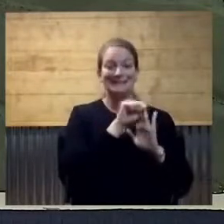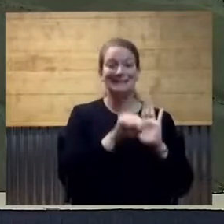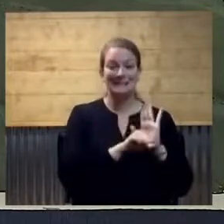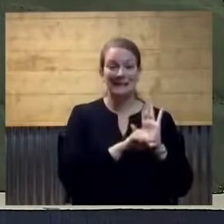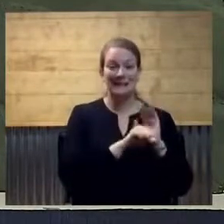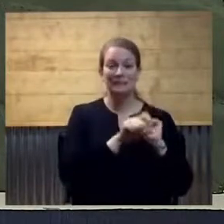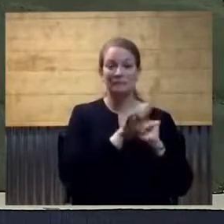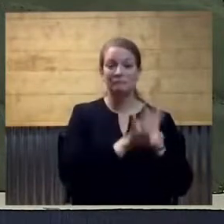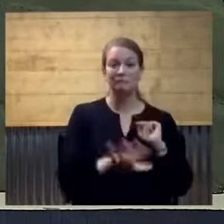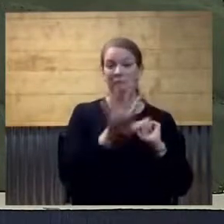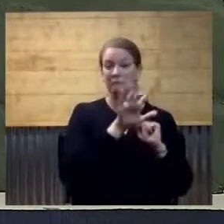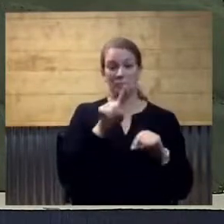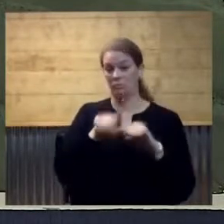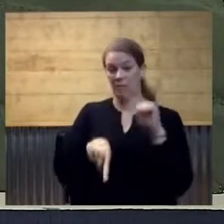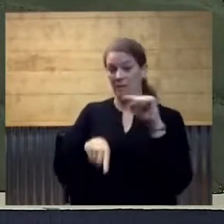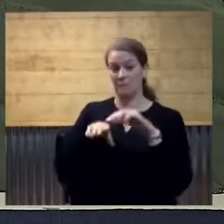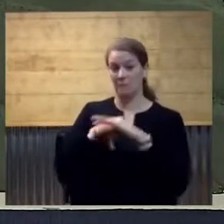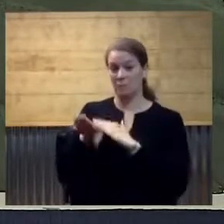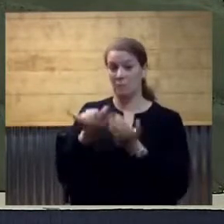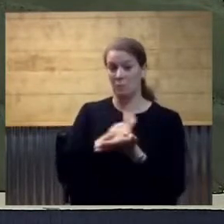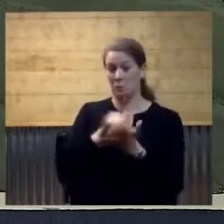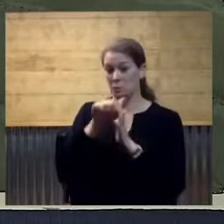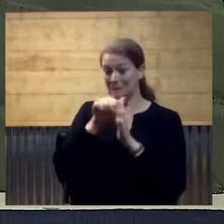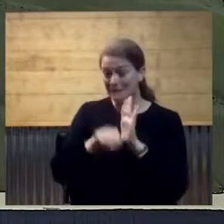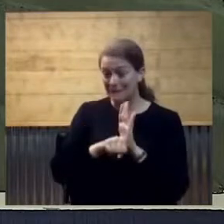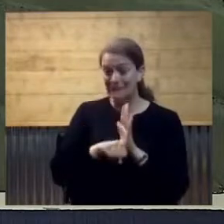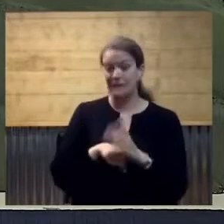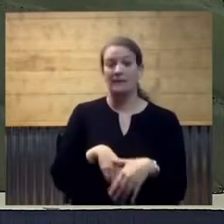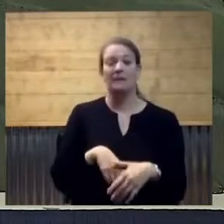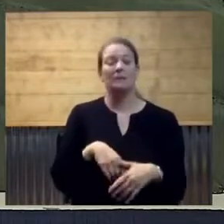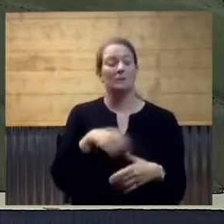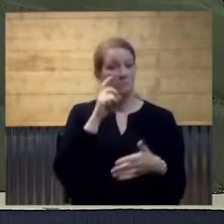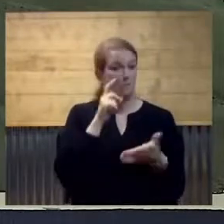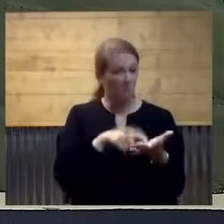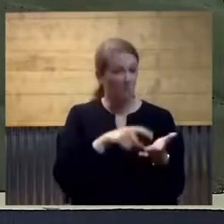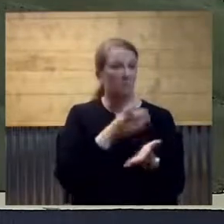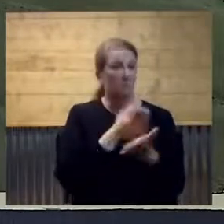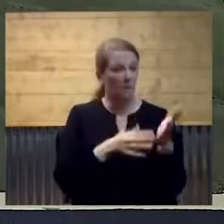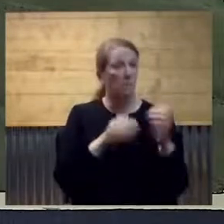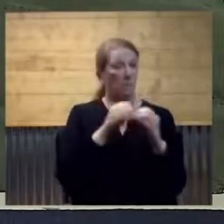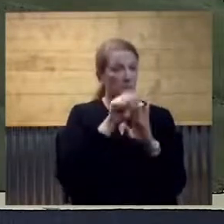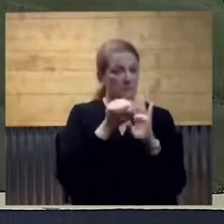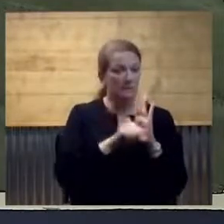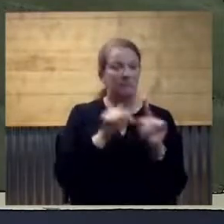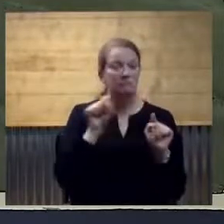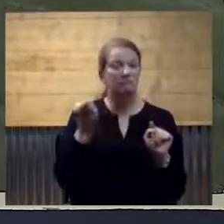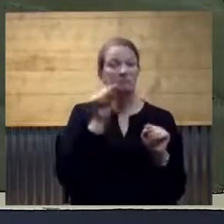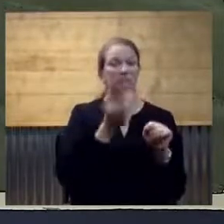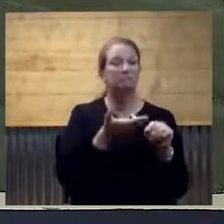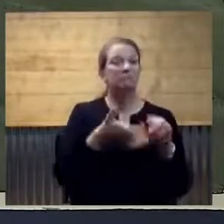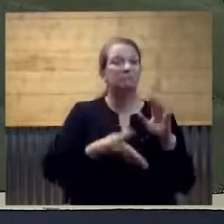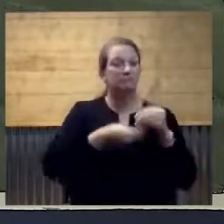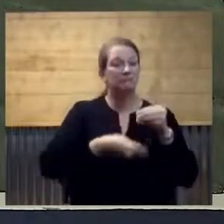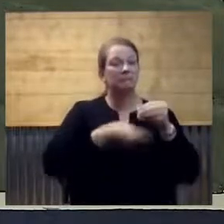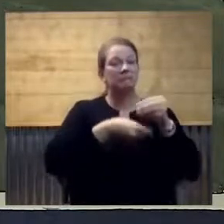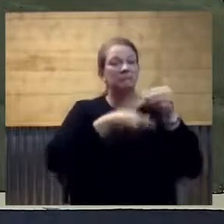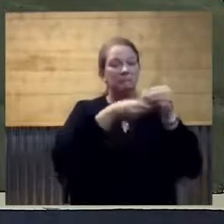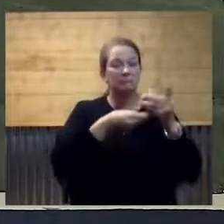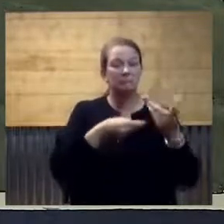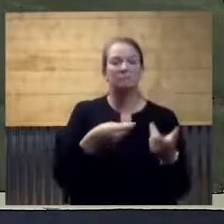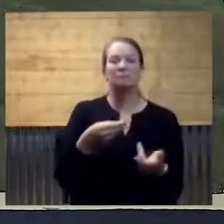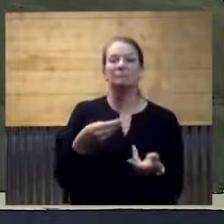country. You do see some troubling signs in New York, the mass gatherings, Fire